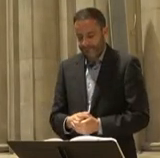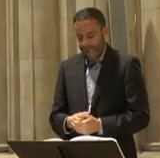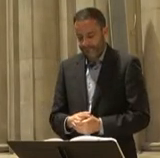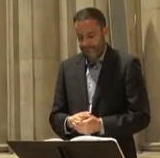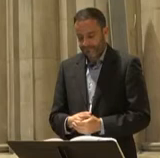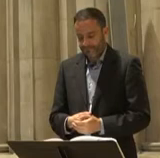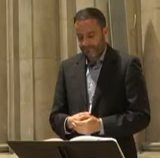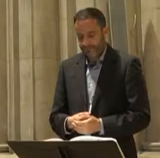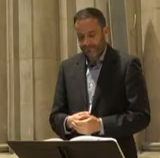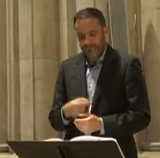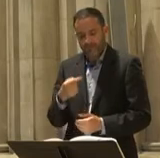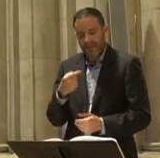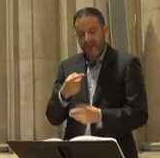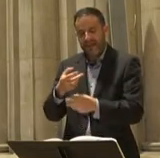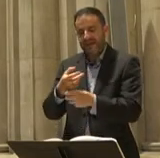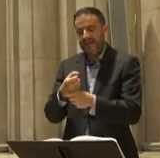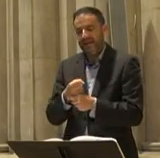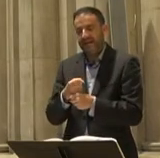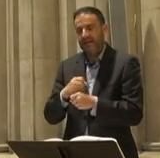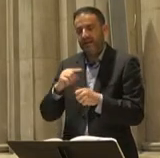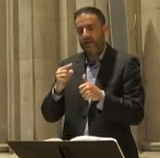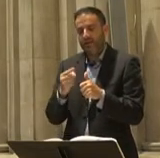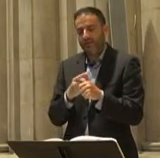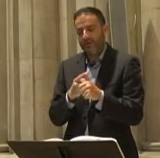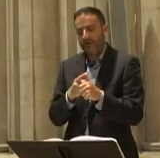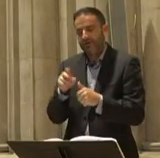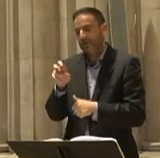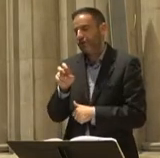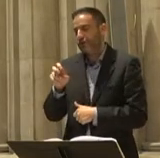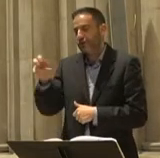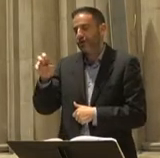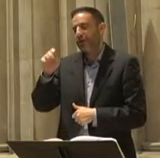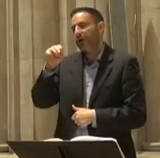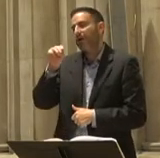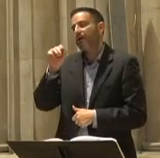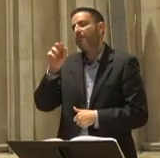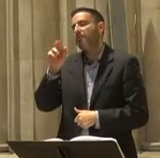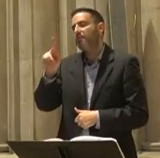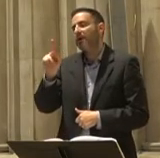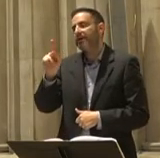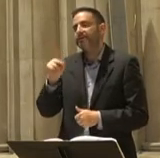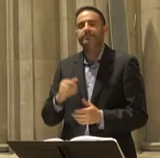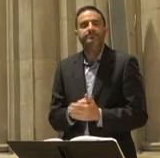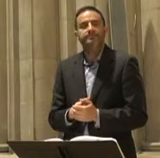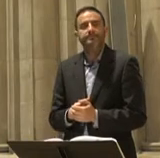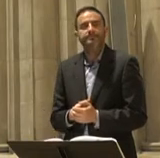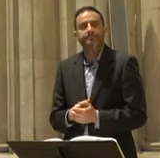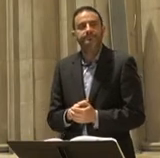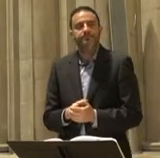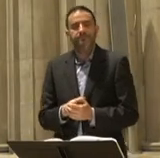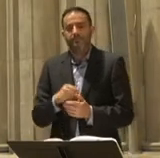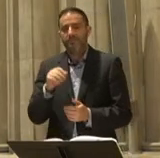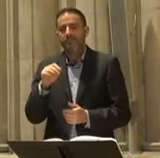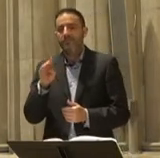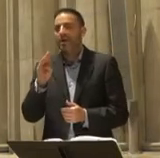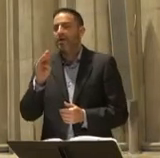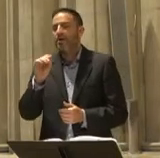For they had taken with him on the first missionary journey, Mark, John Mark, Barnabas's